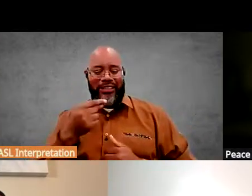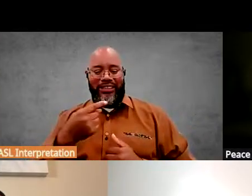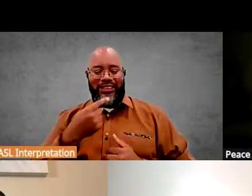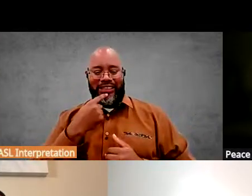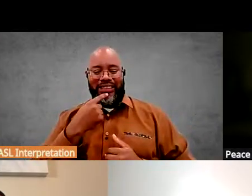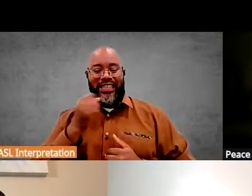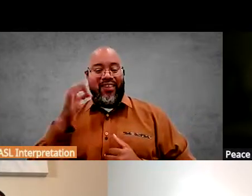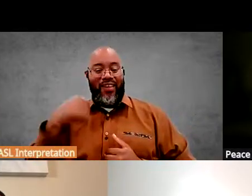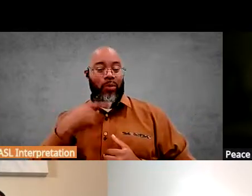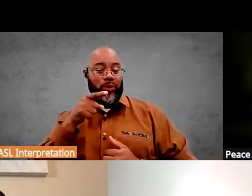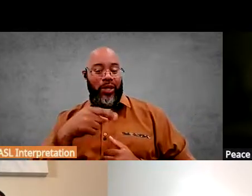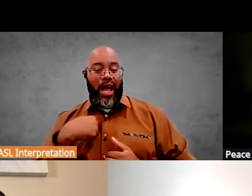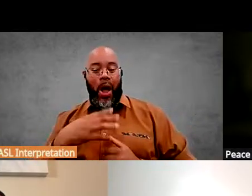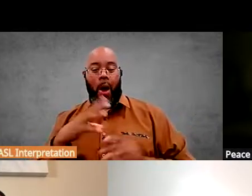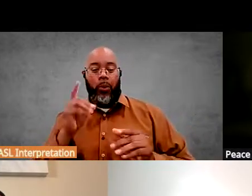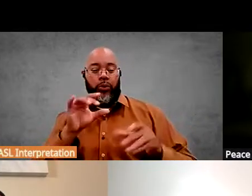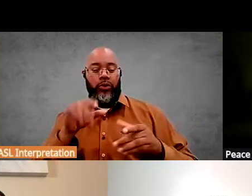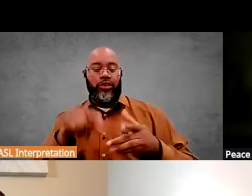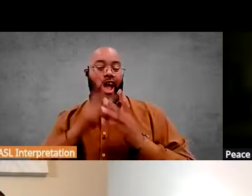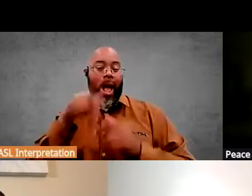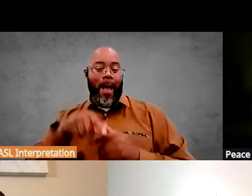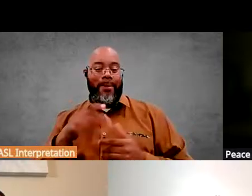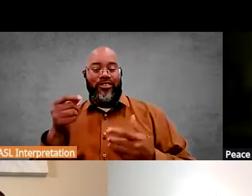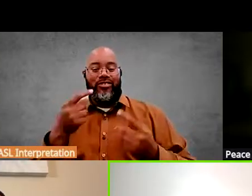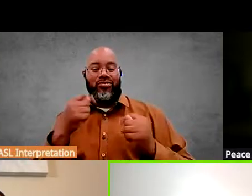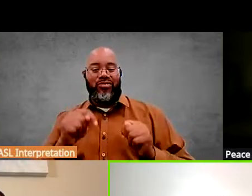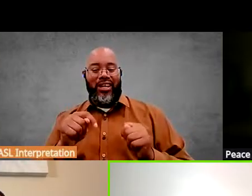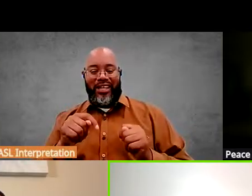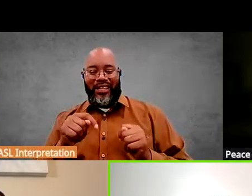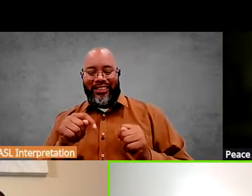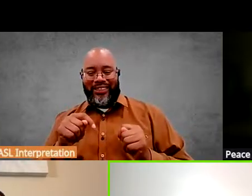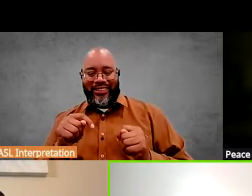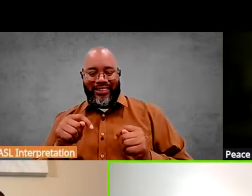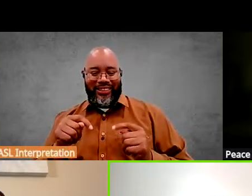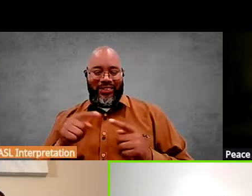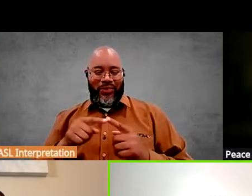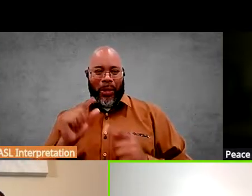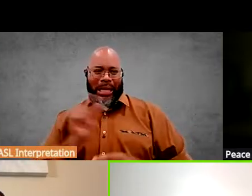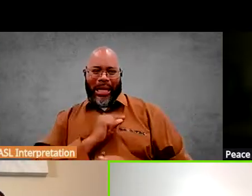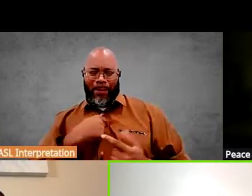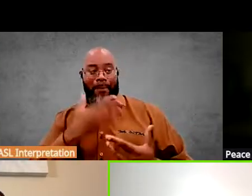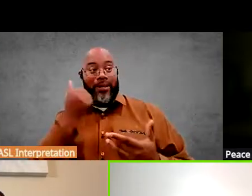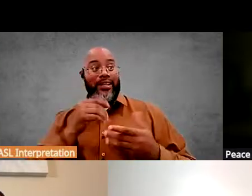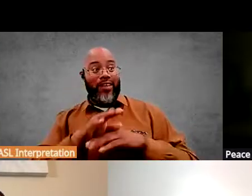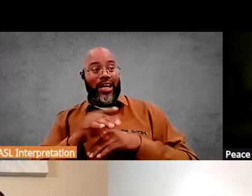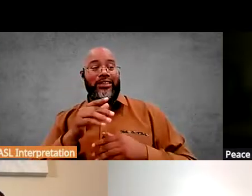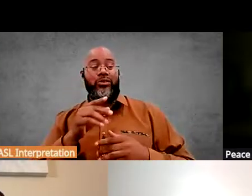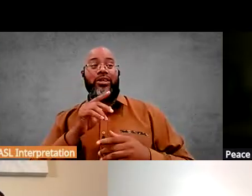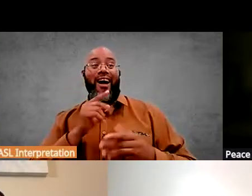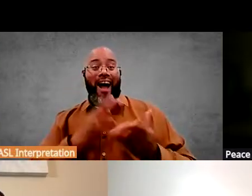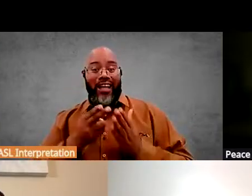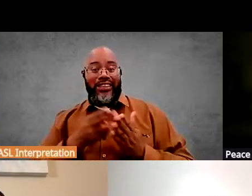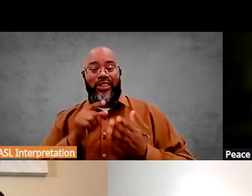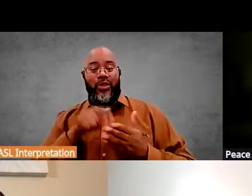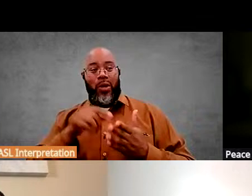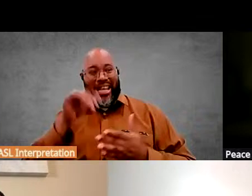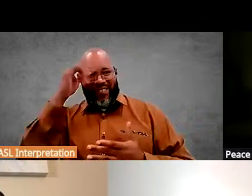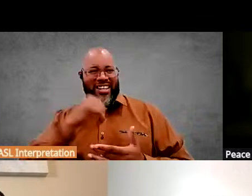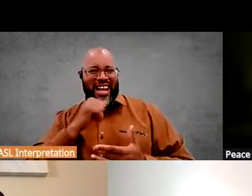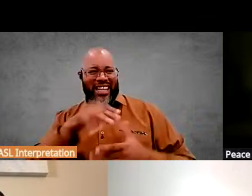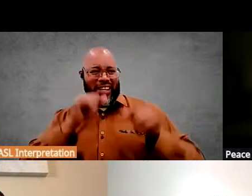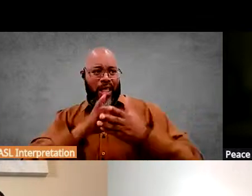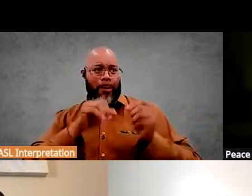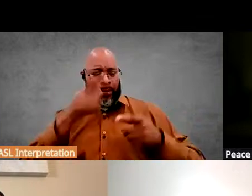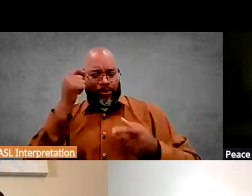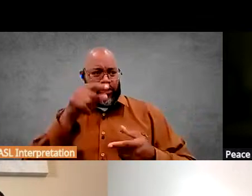I were you, I would do a startup. And then she was trying to like guilt me. The best advice I ever got was literally, you're an idiot for not taking this opportunity because